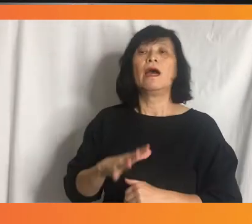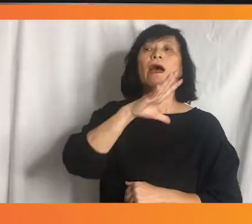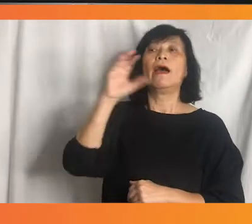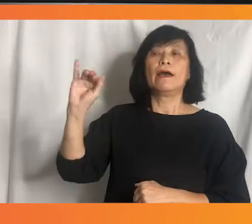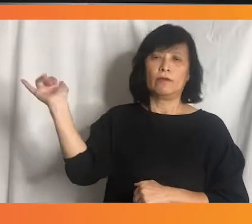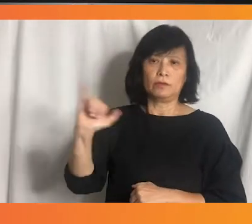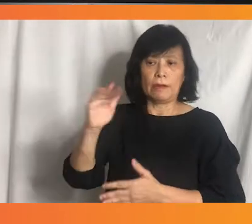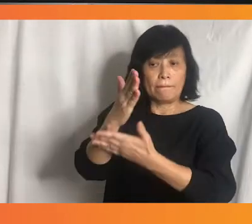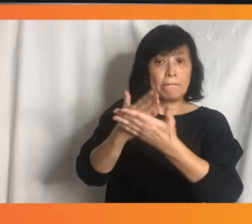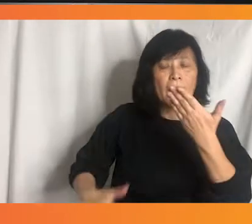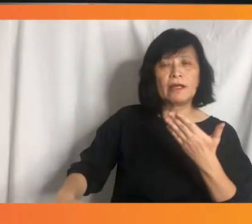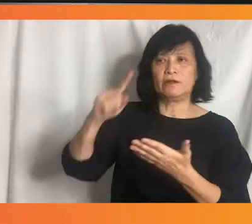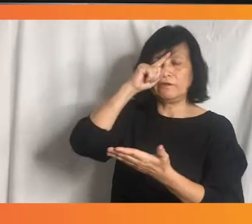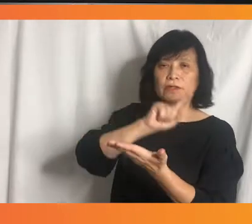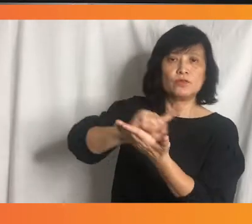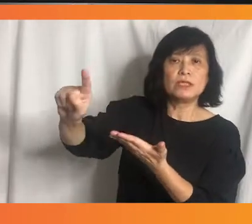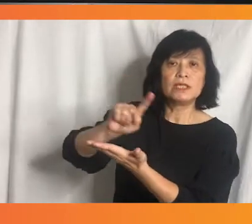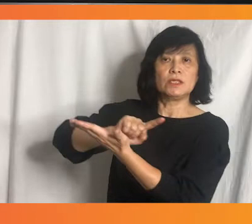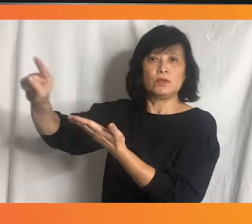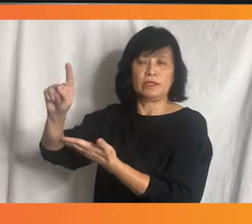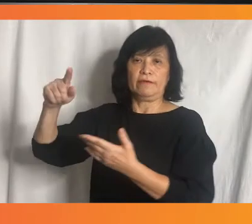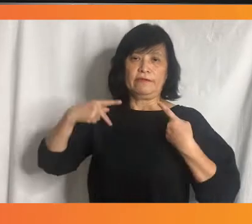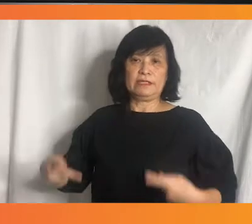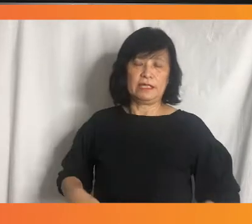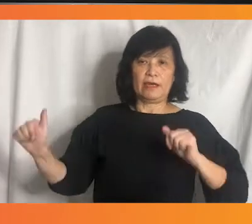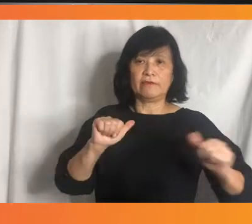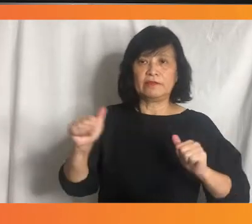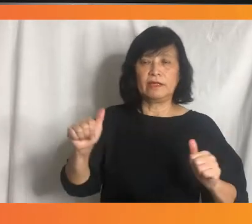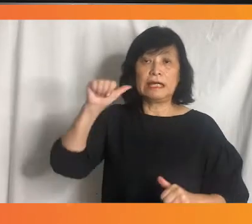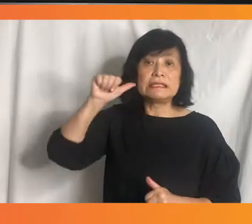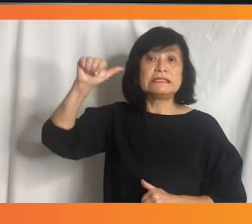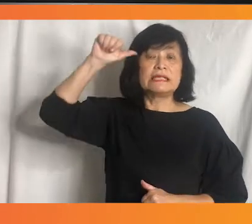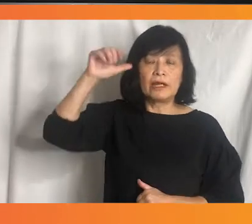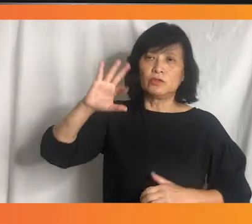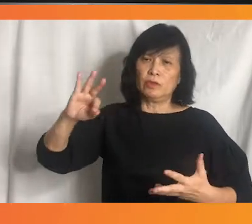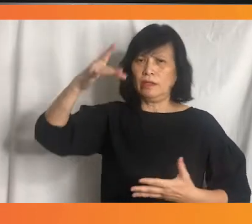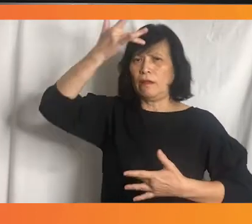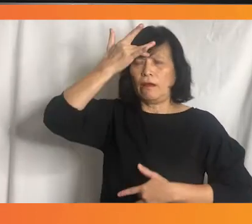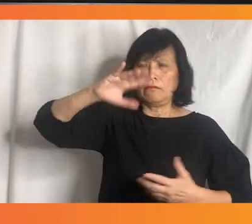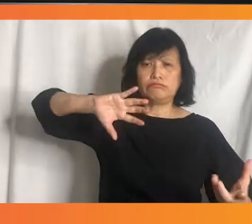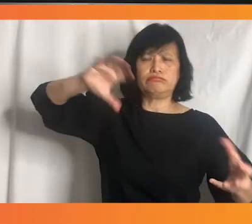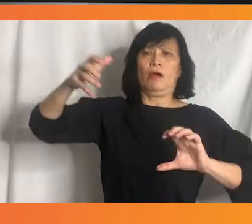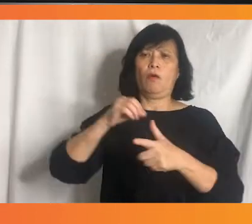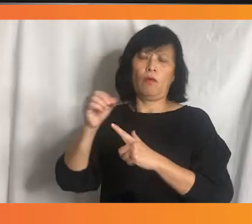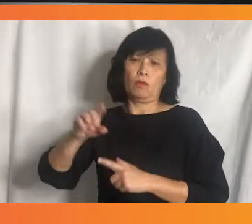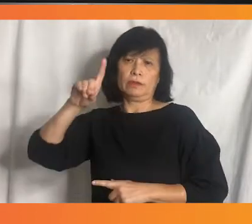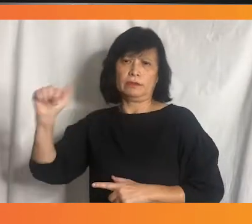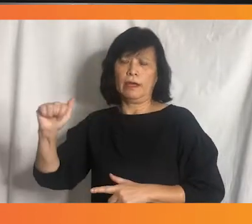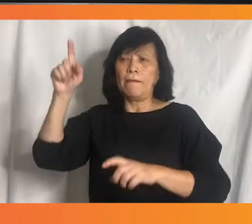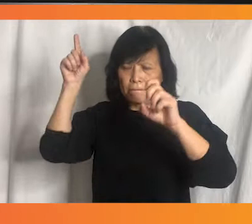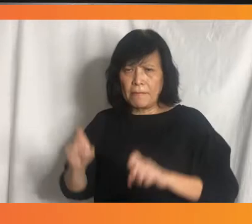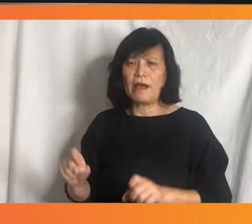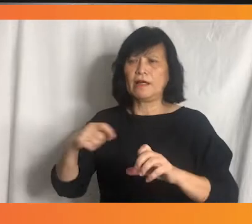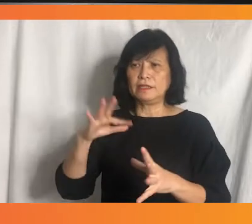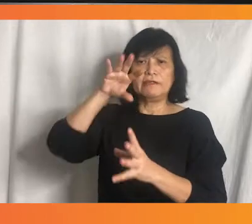Also, as part of their weekly physical activity, older adults with chronic conditions or disability should do a varied